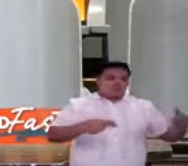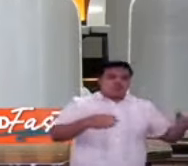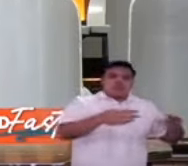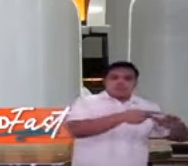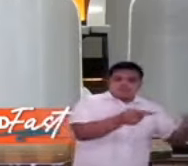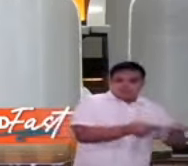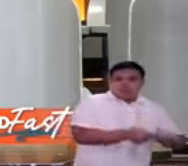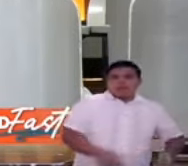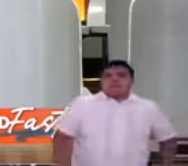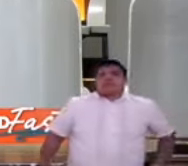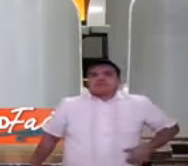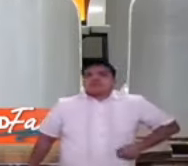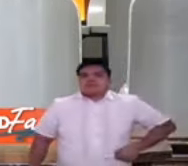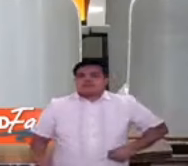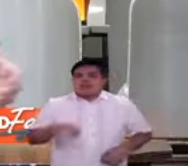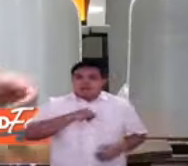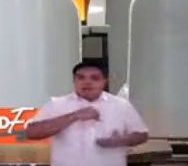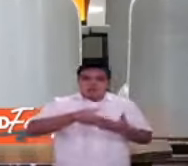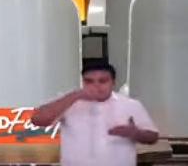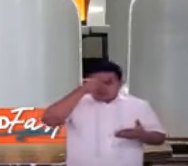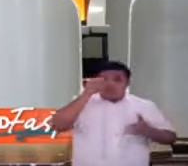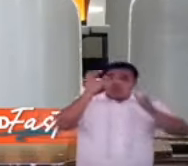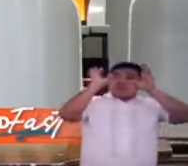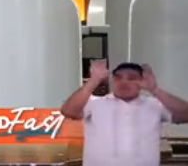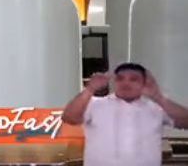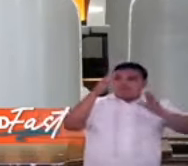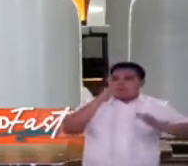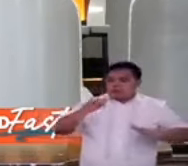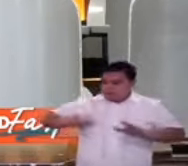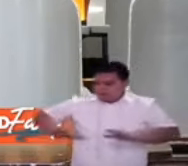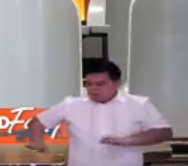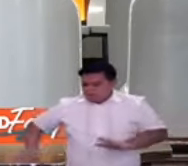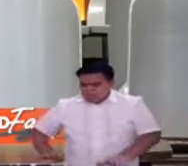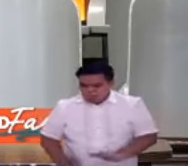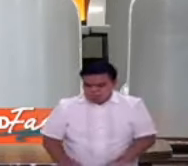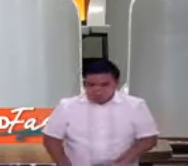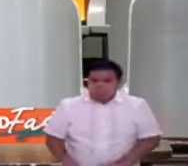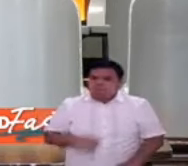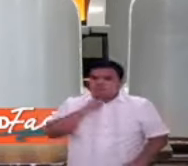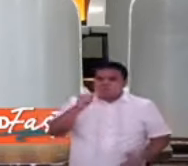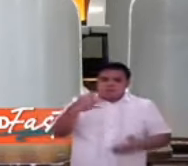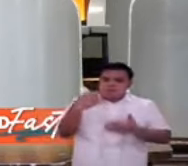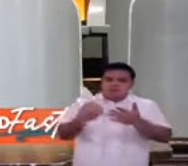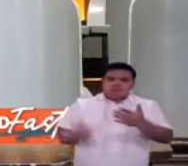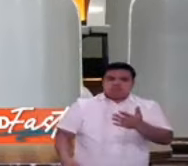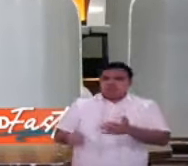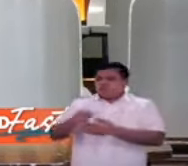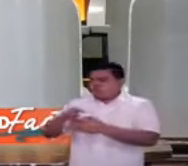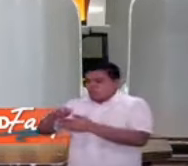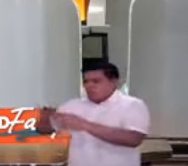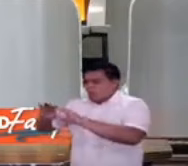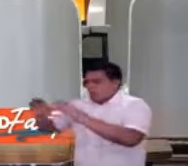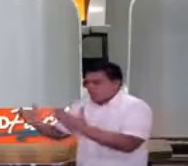or the field. I learned basketball by dribbling a ball, not by the drawing. Maoni ang